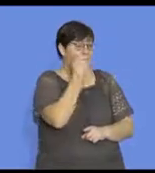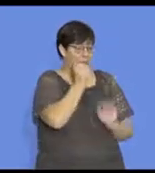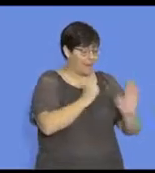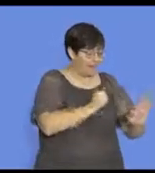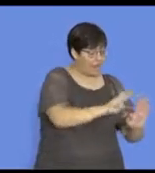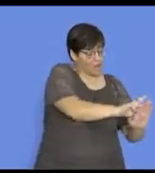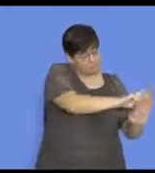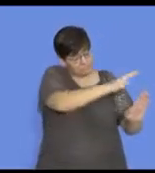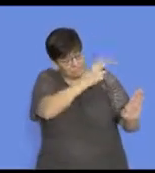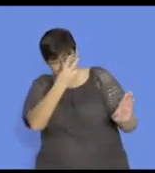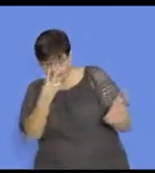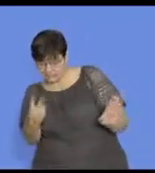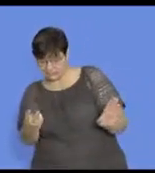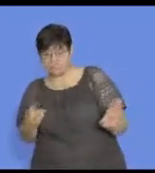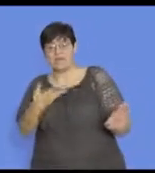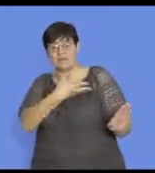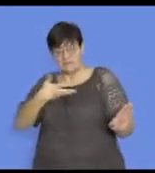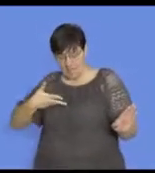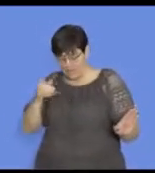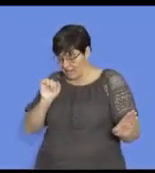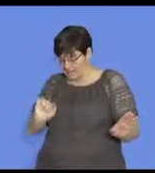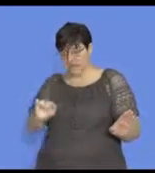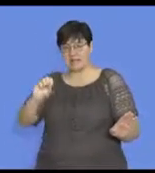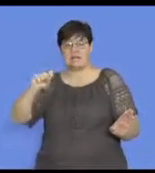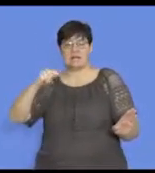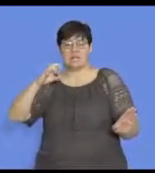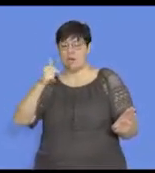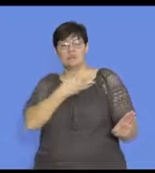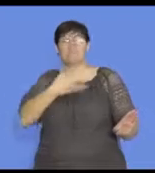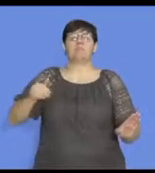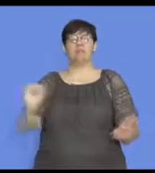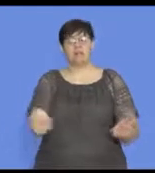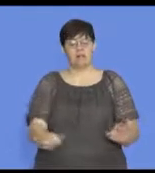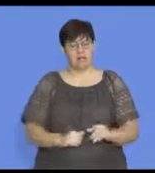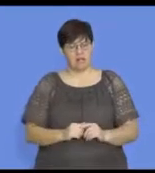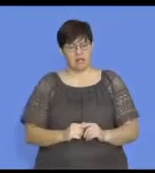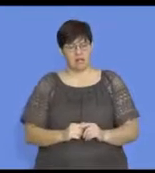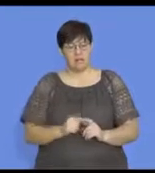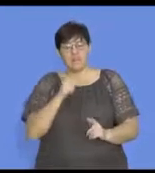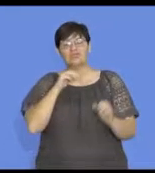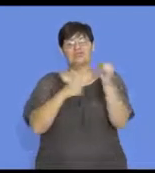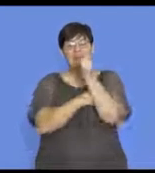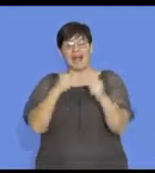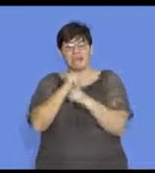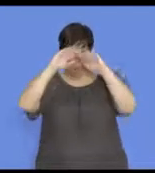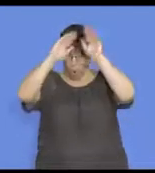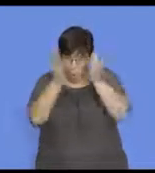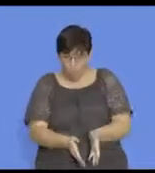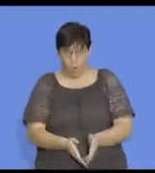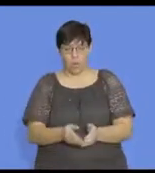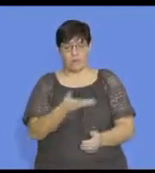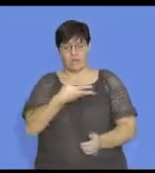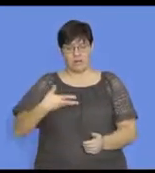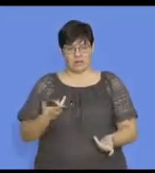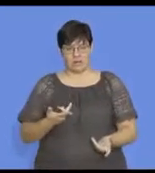the female stigma. Don't say female, because this whole structure is the female. And we don't take